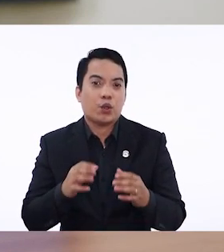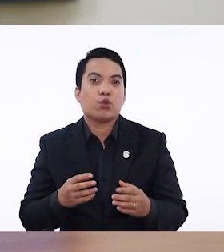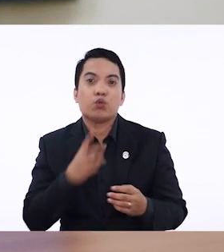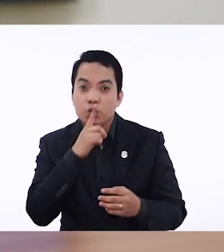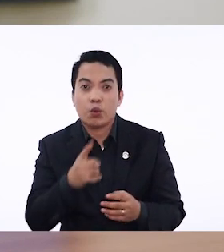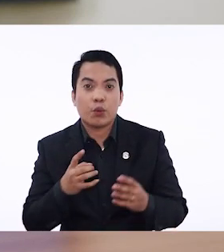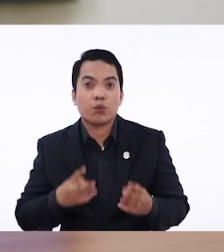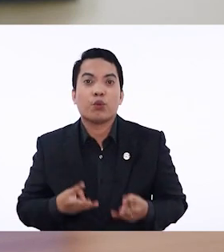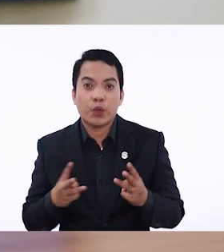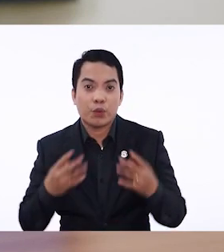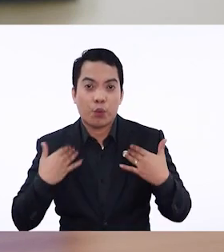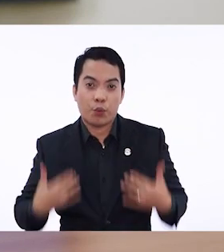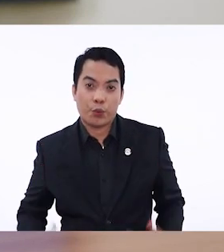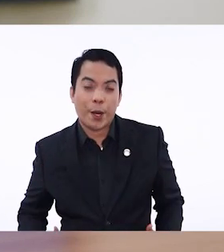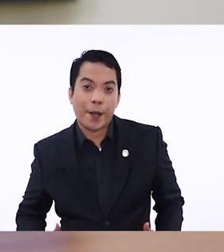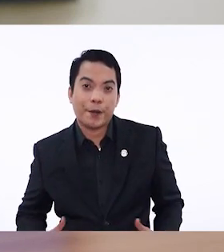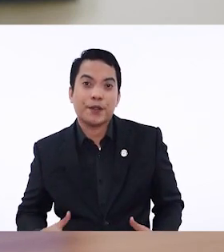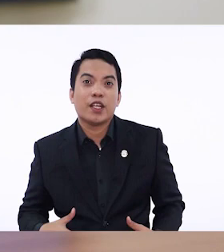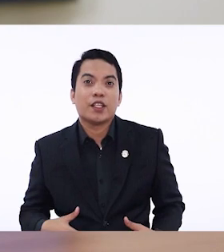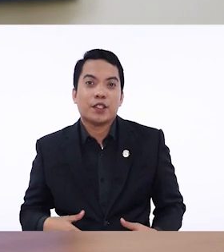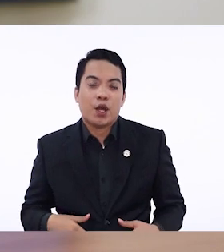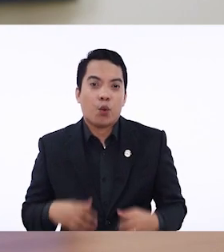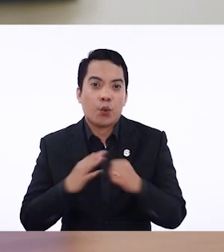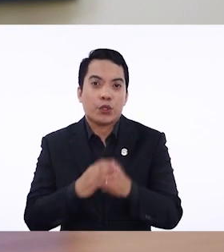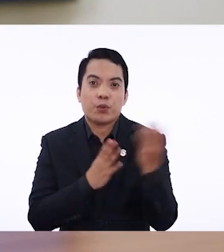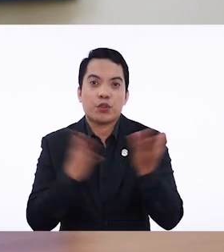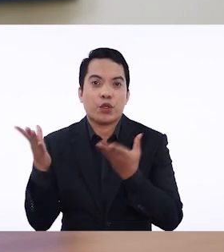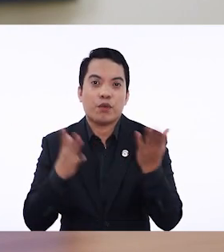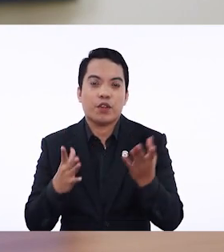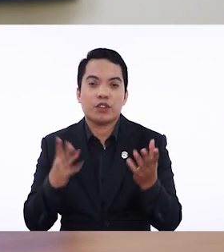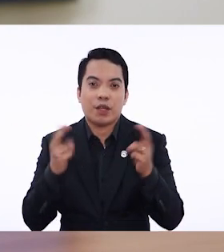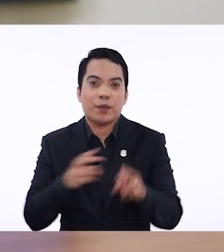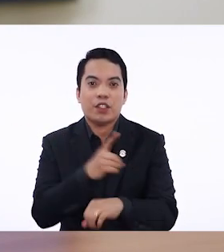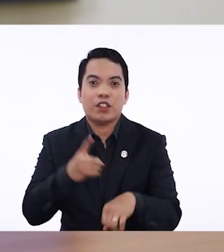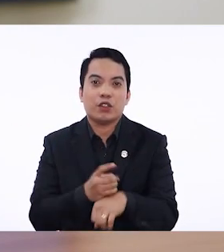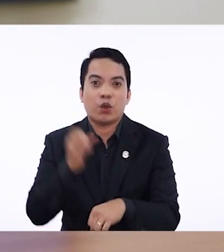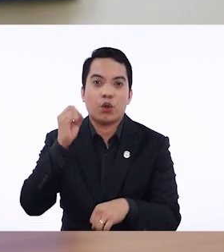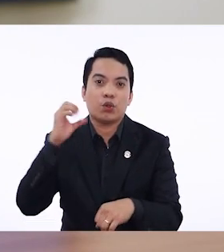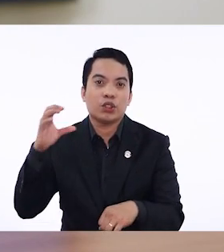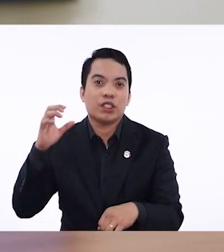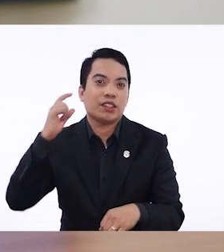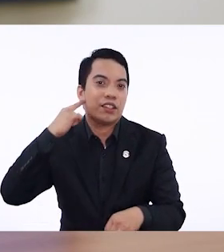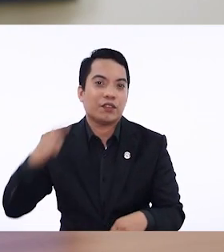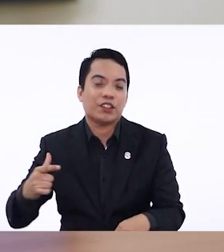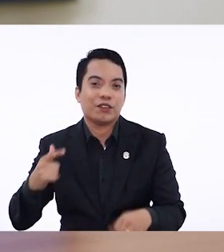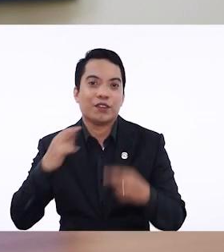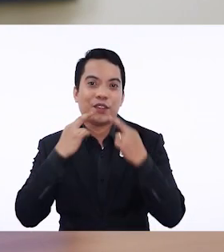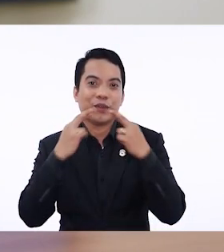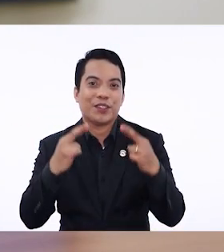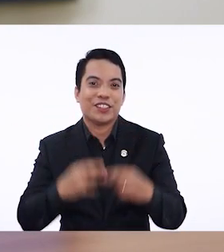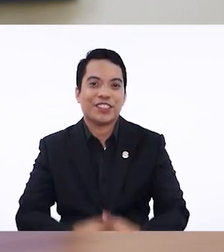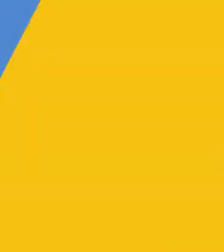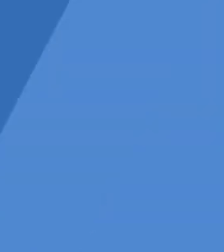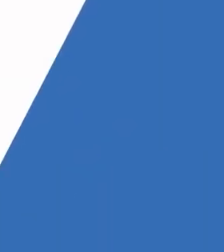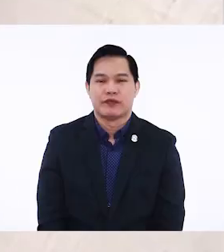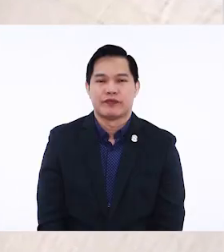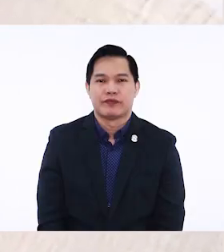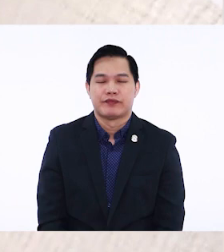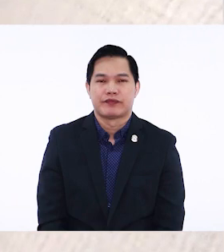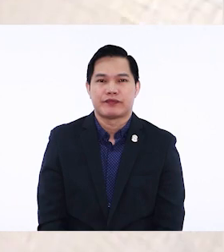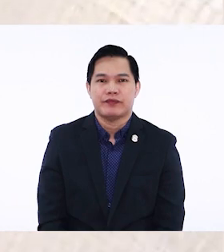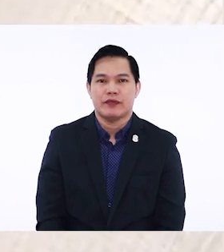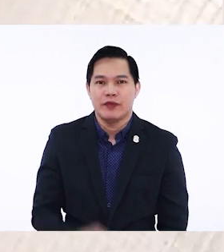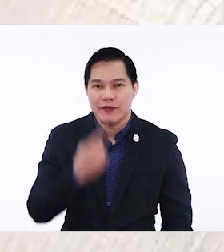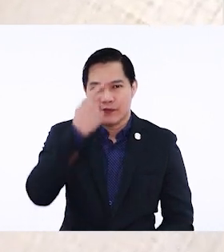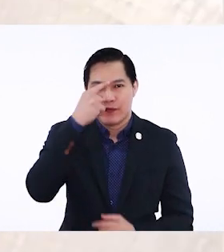attire presentation held in the district of Orange County, California. Here's the report.